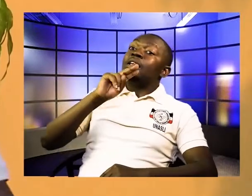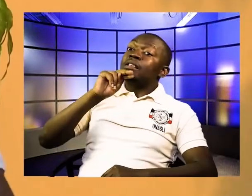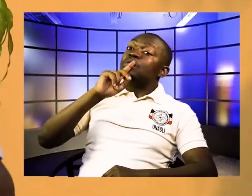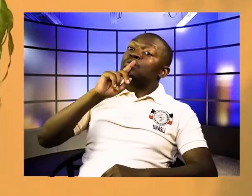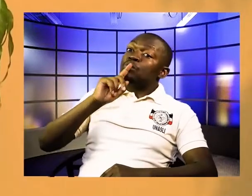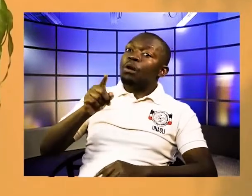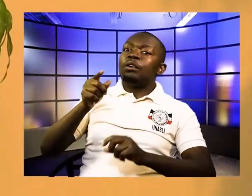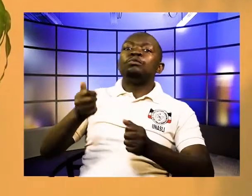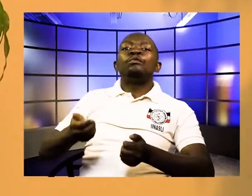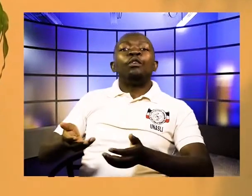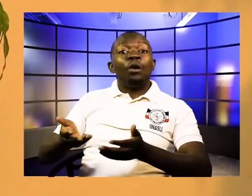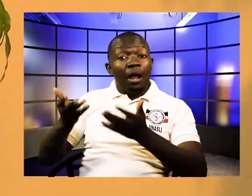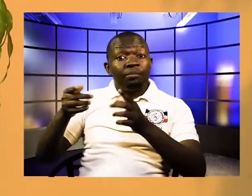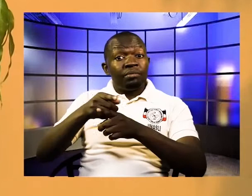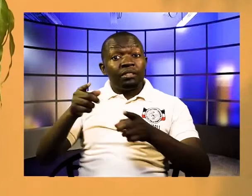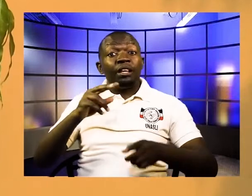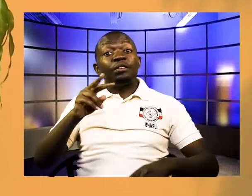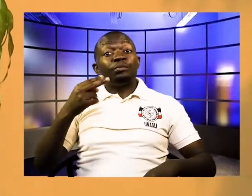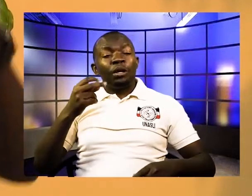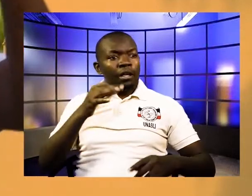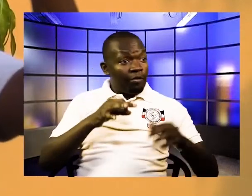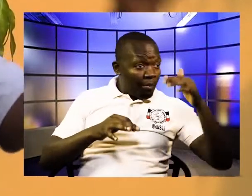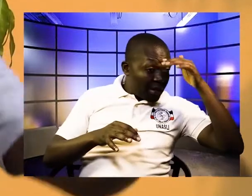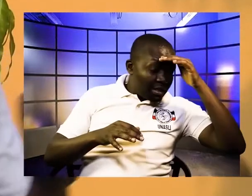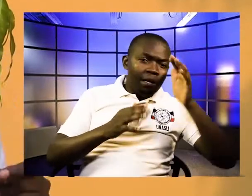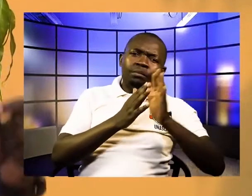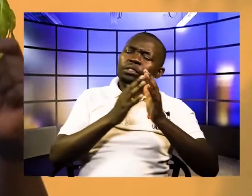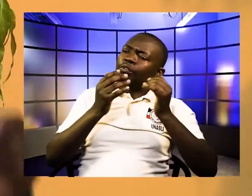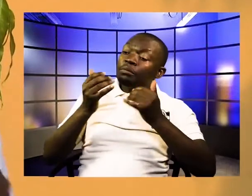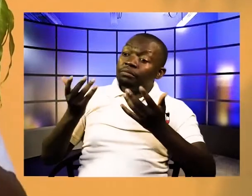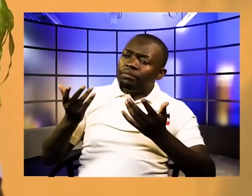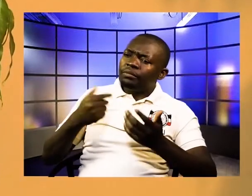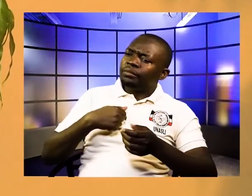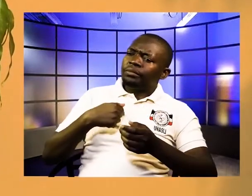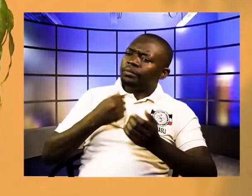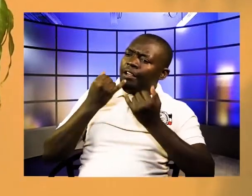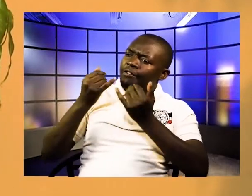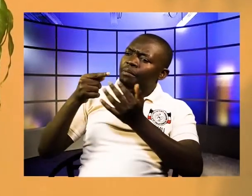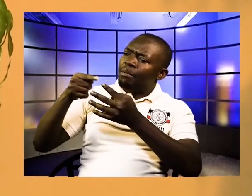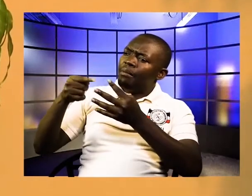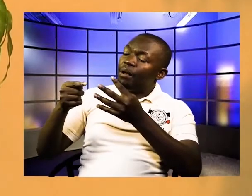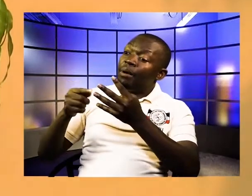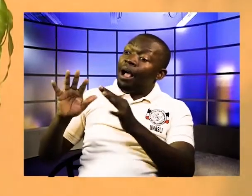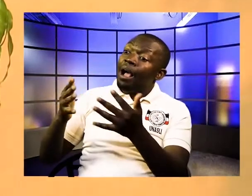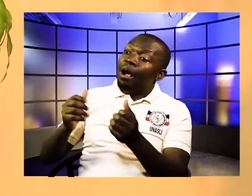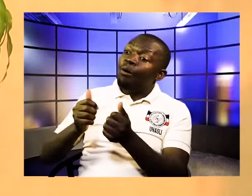You follow up and they respond. If it is police, ask them, I reported here this and this. How far?